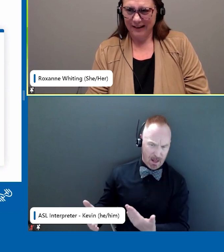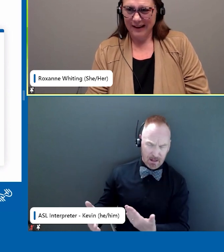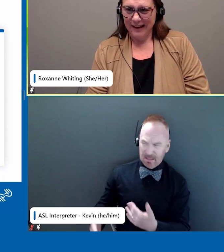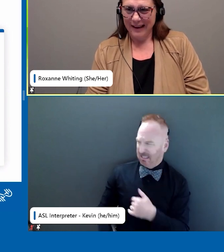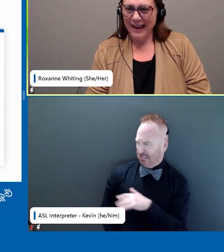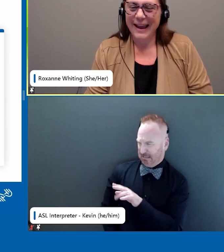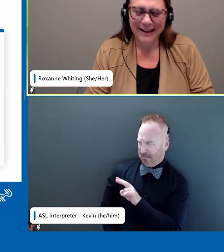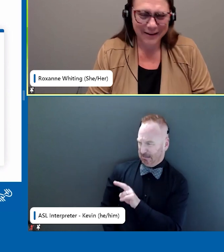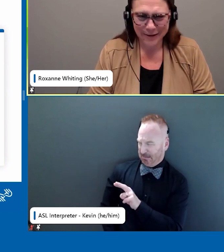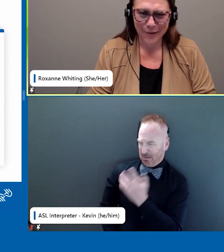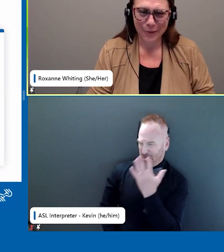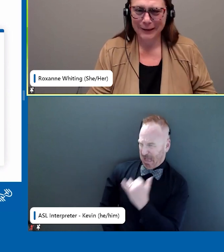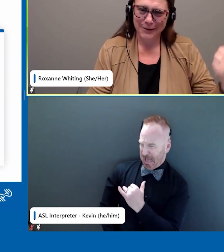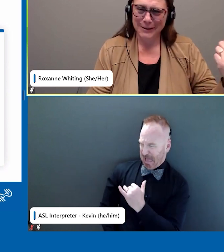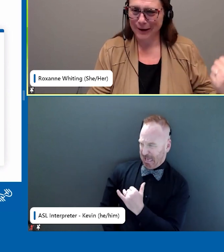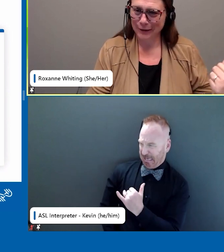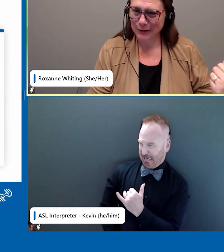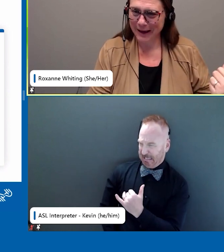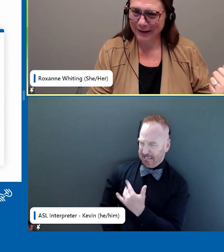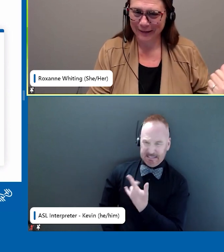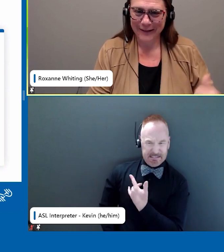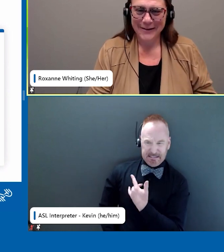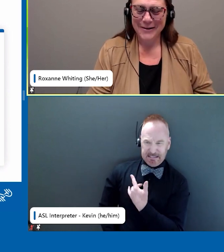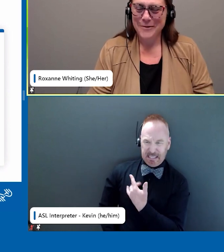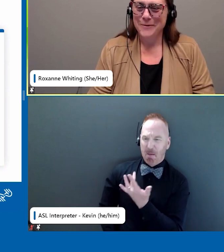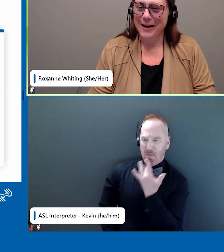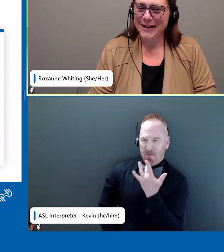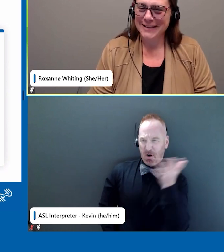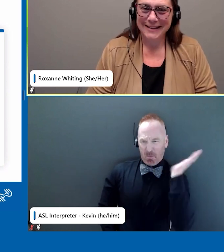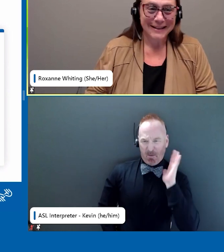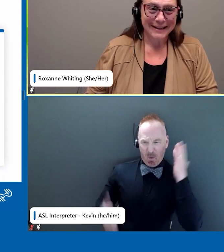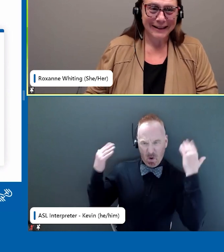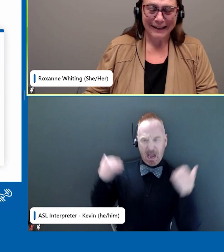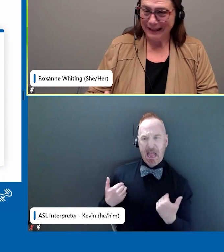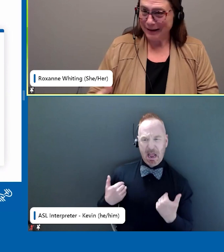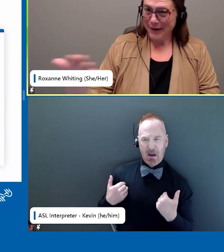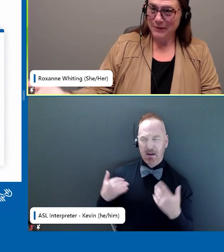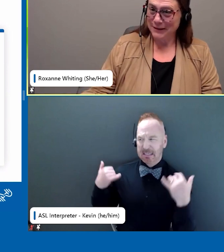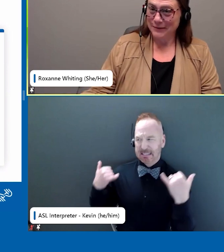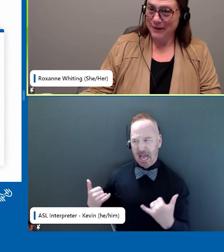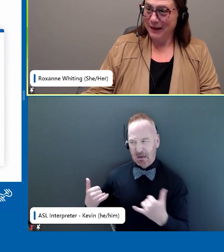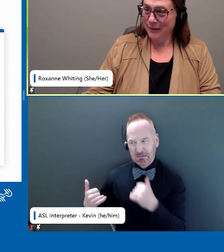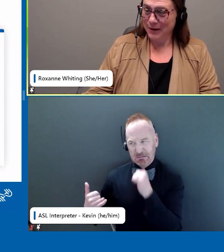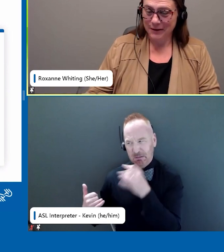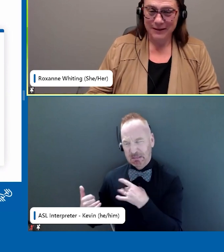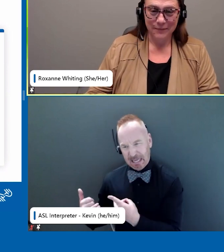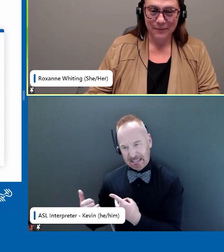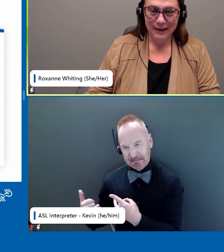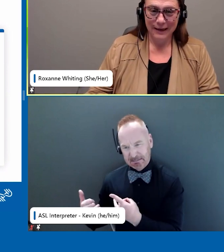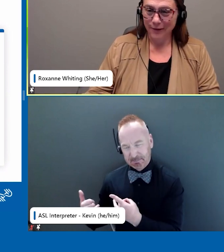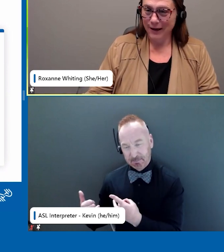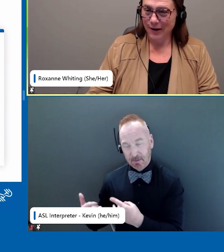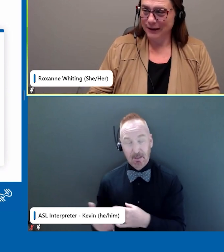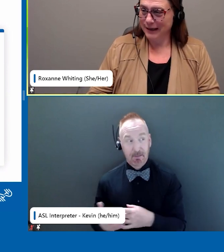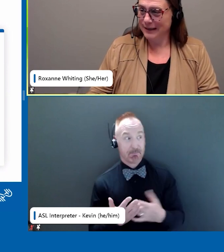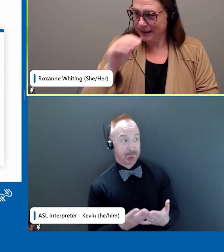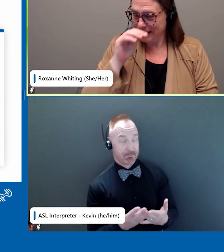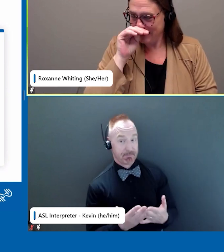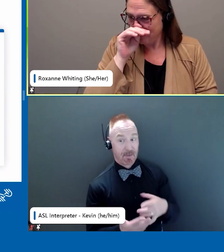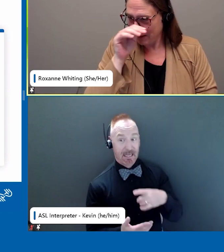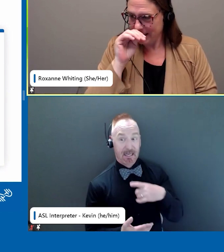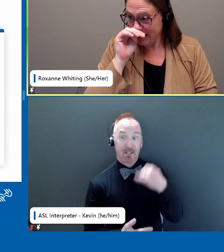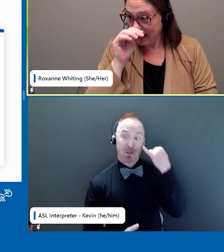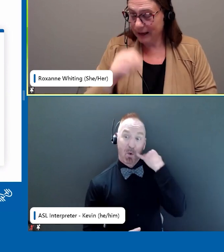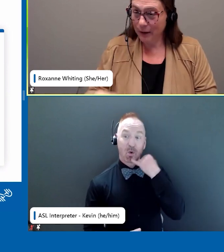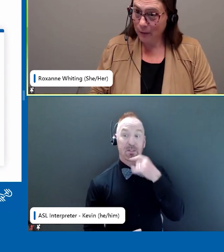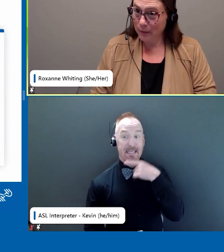good. Your old hairstyle looked better. Whereas if I was meeting with some hearing colleagues,